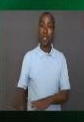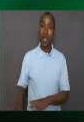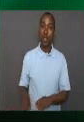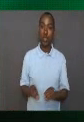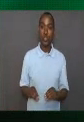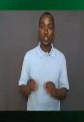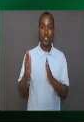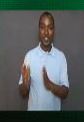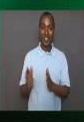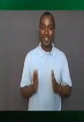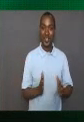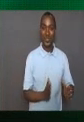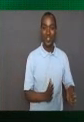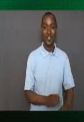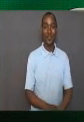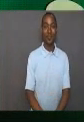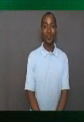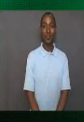Students, let's get ready.